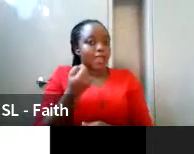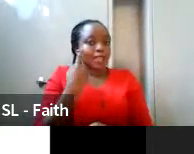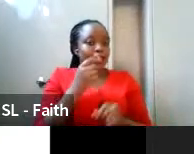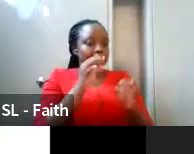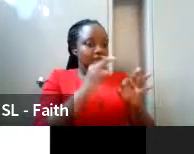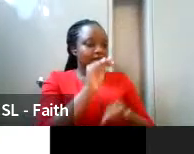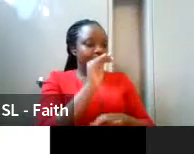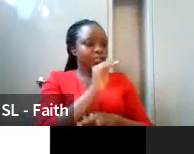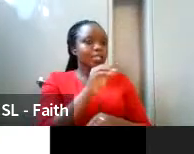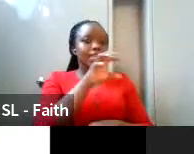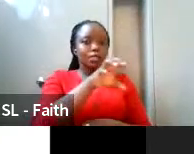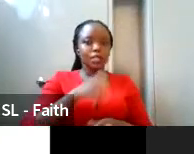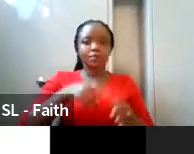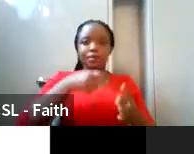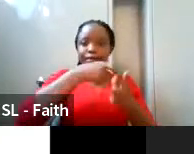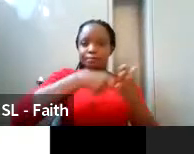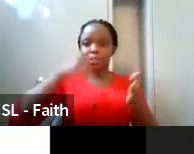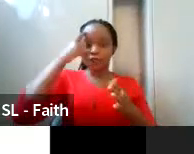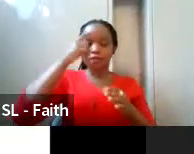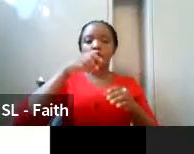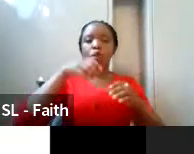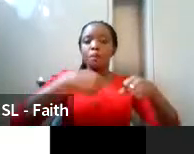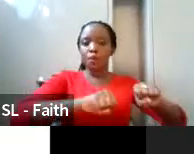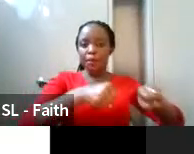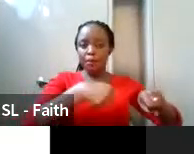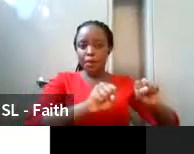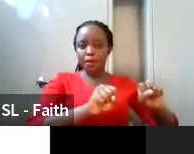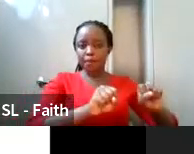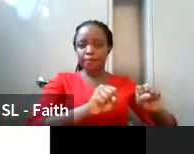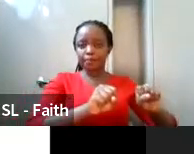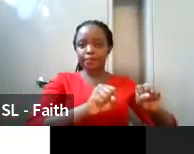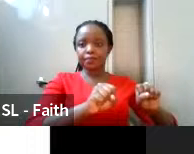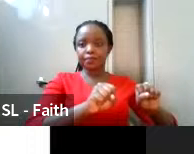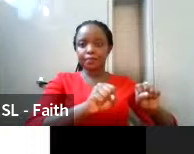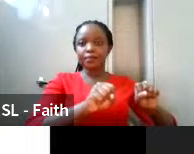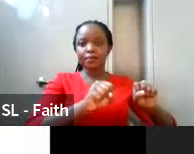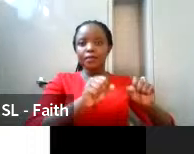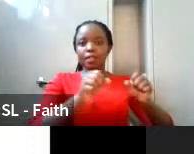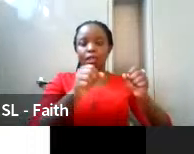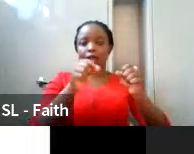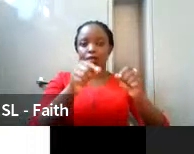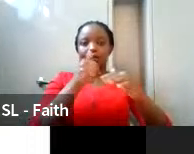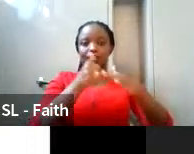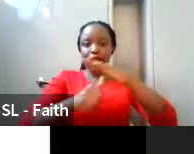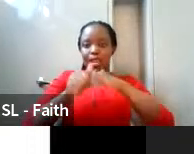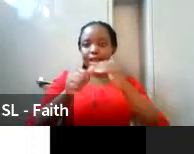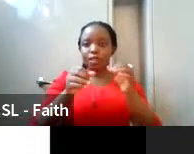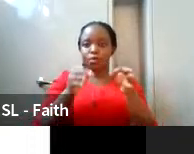transport costs for border, those are accounted for